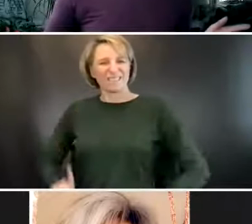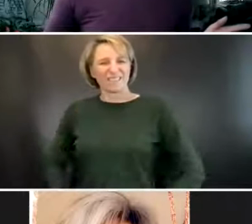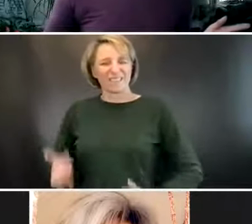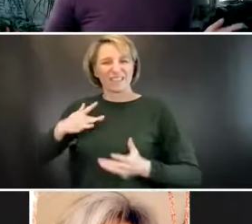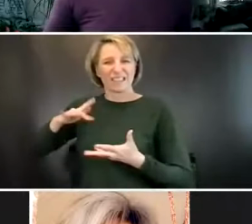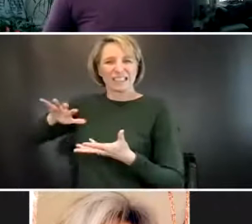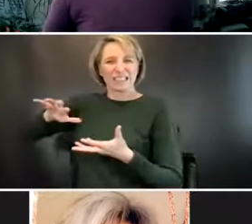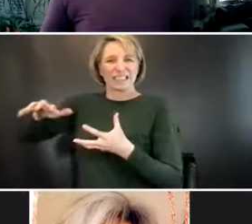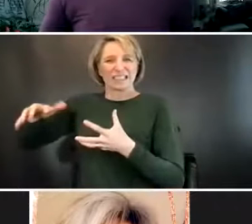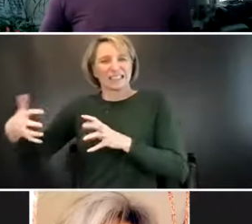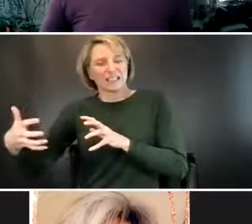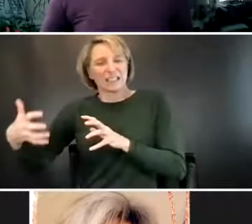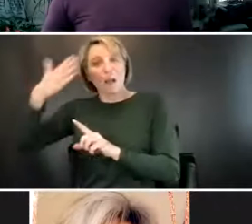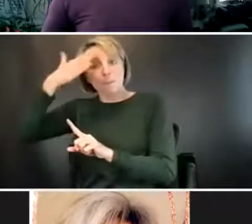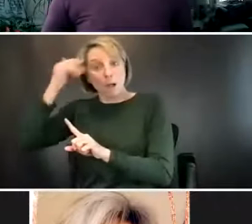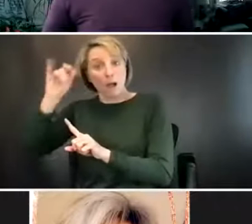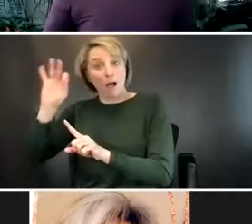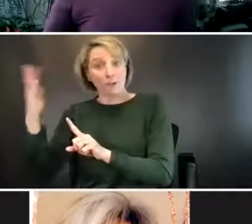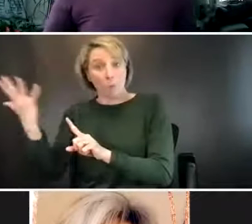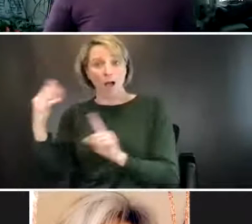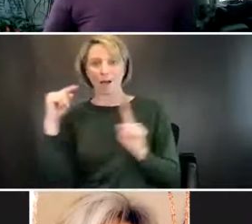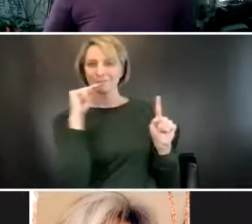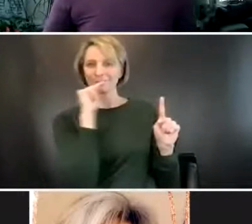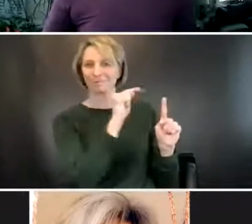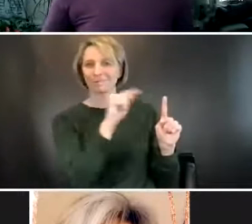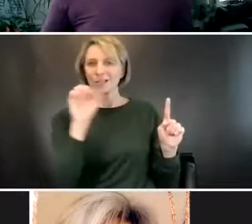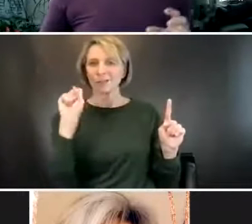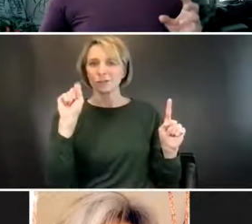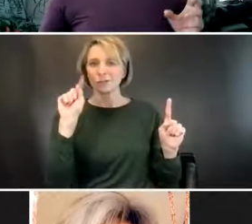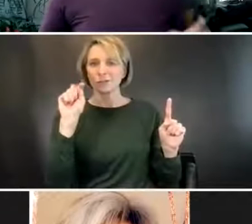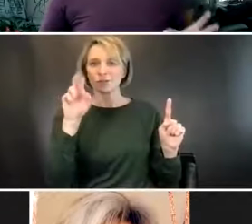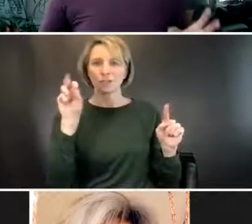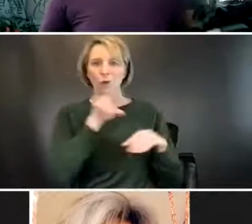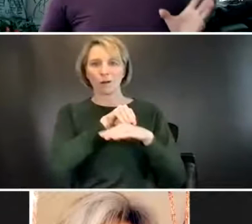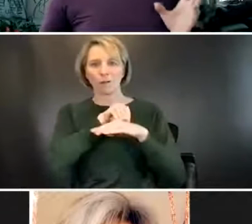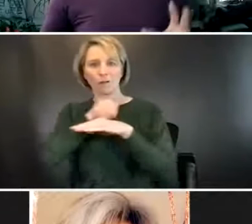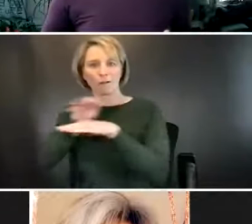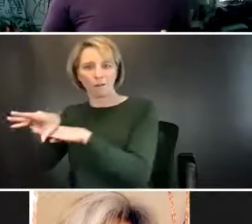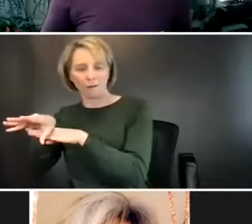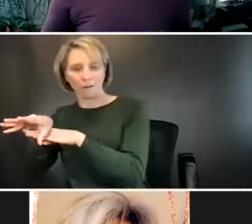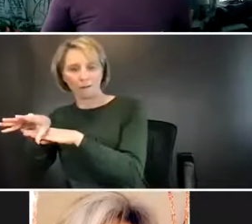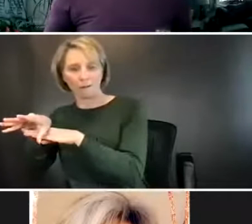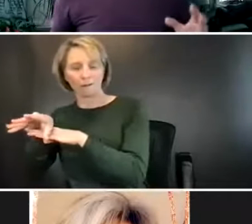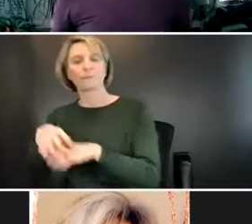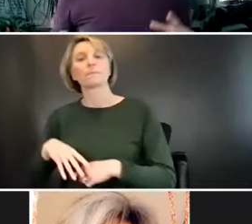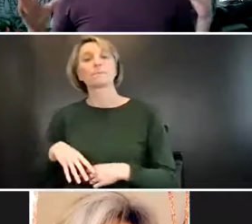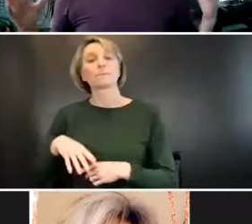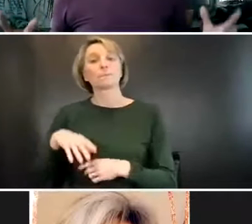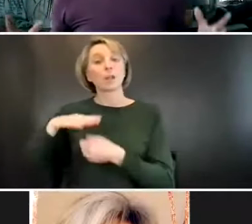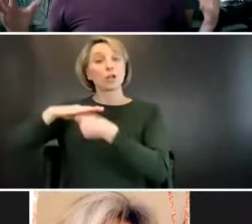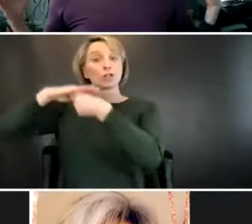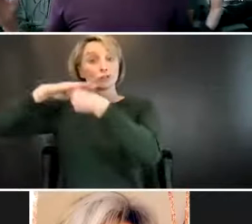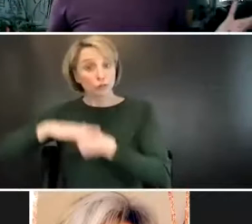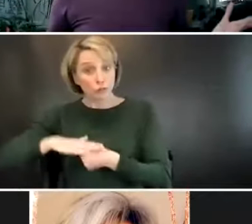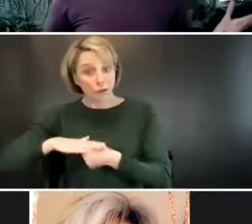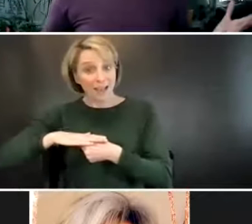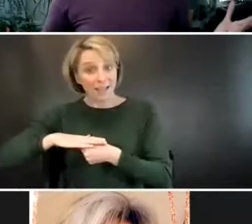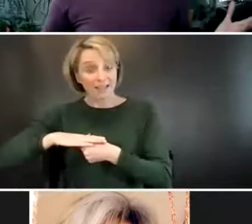stressor. The experience of stress is caused by the biological function called the